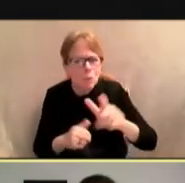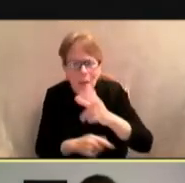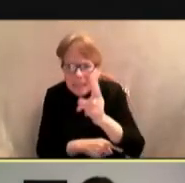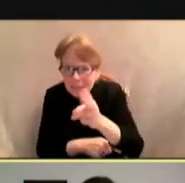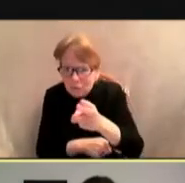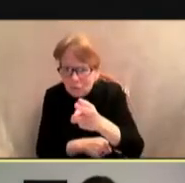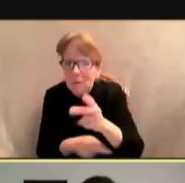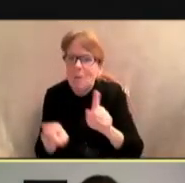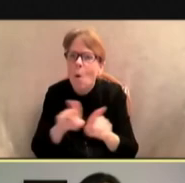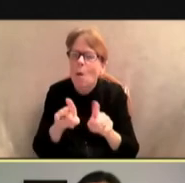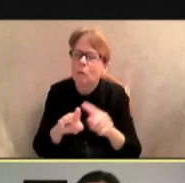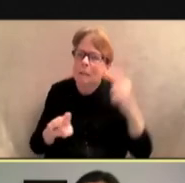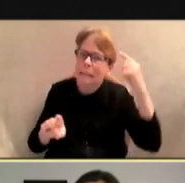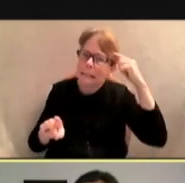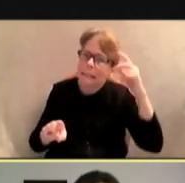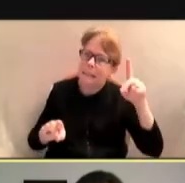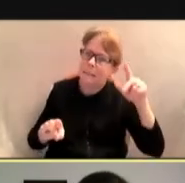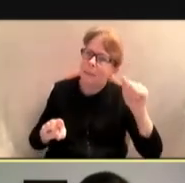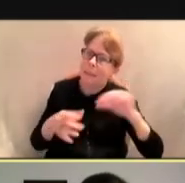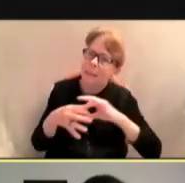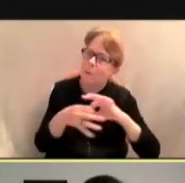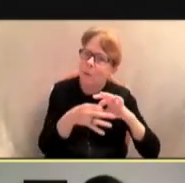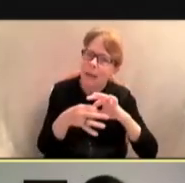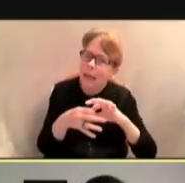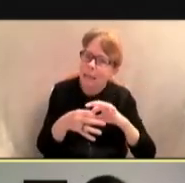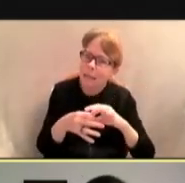disability-related considerations.